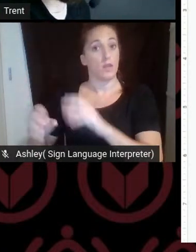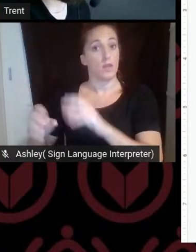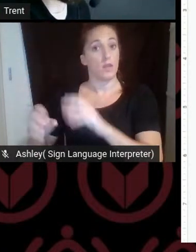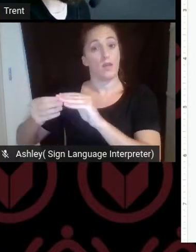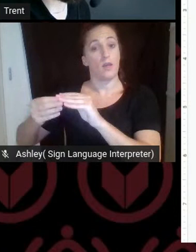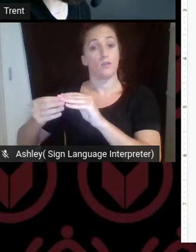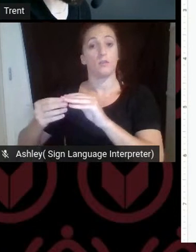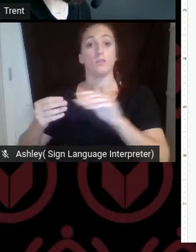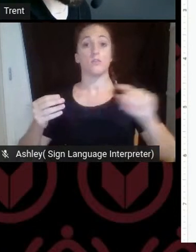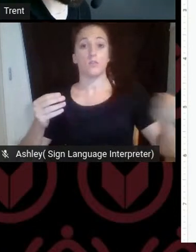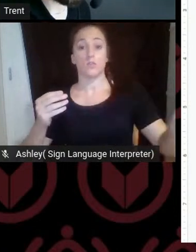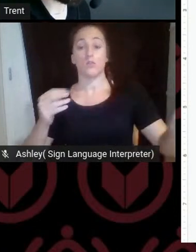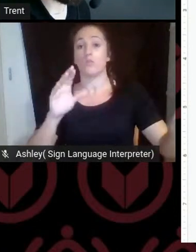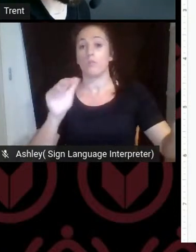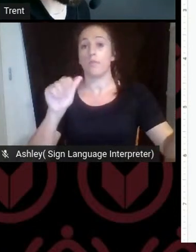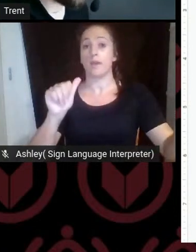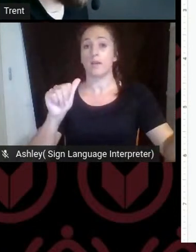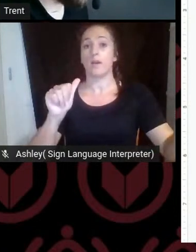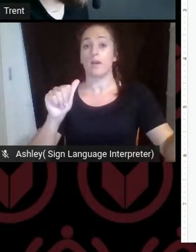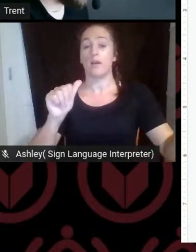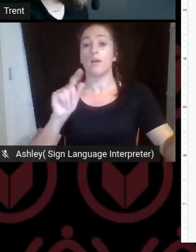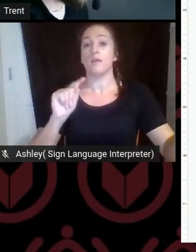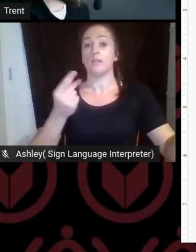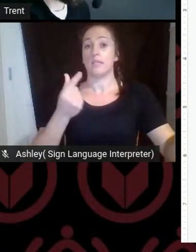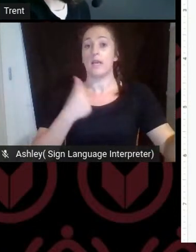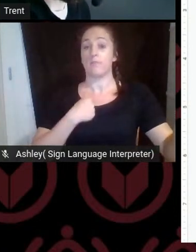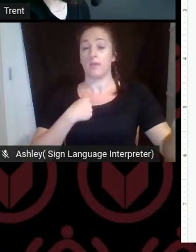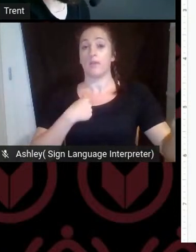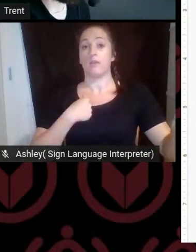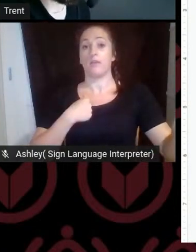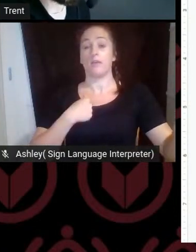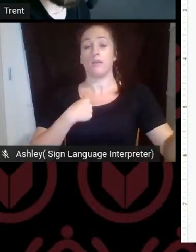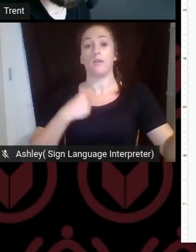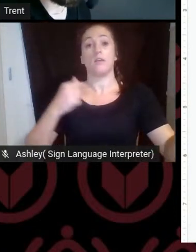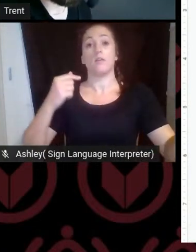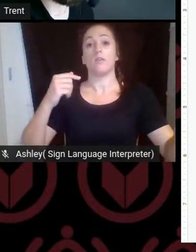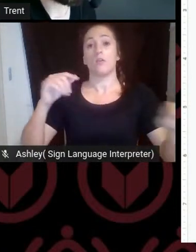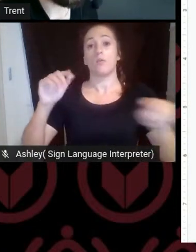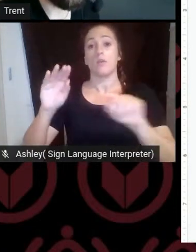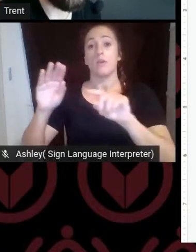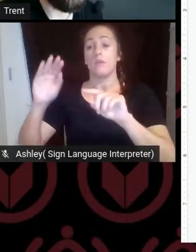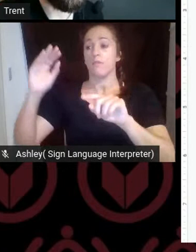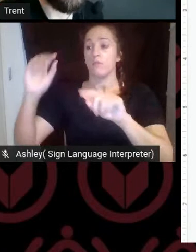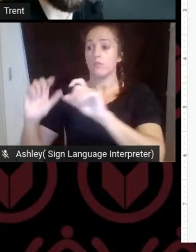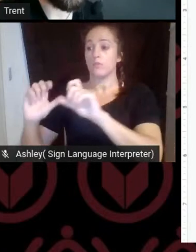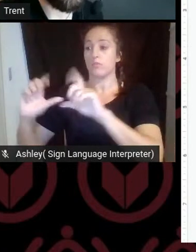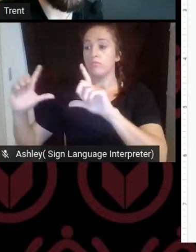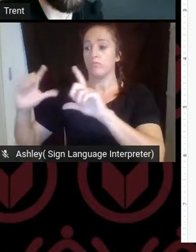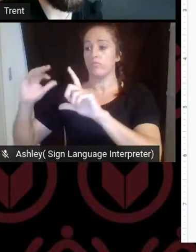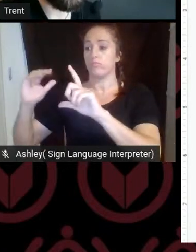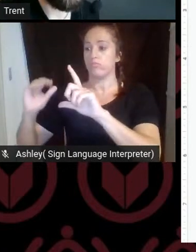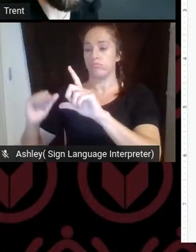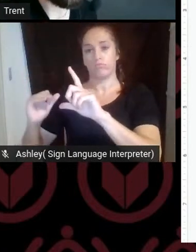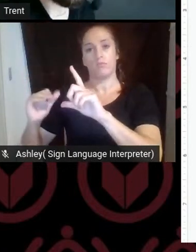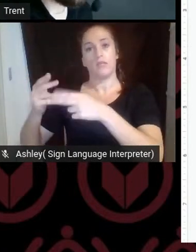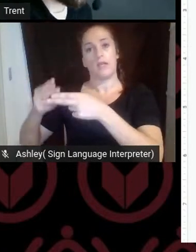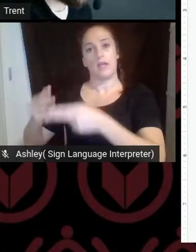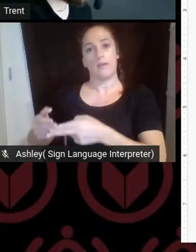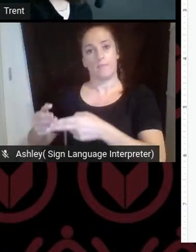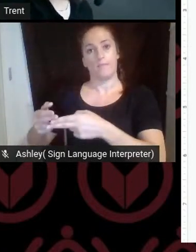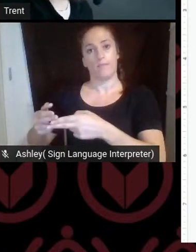that comment. If you click up plus and then pick somebody from the list, you can assign comments to people that will send them